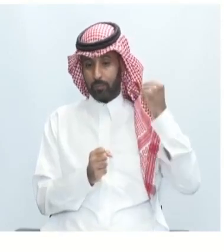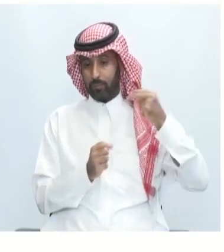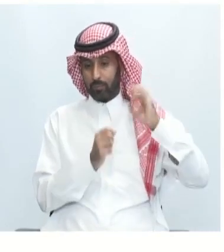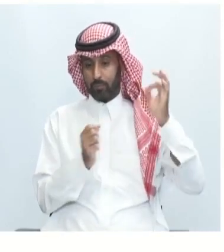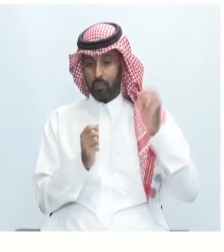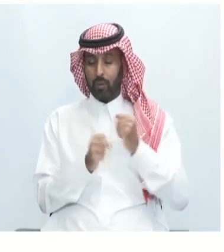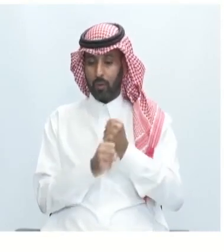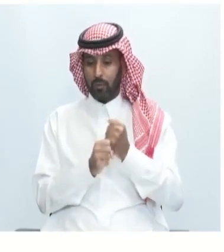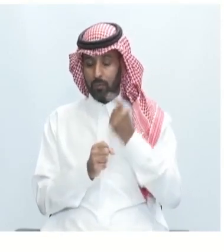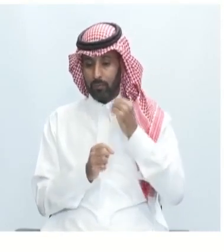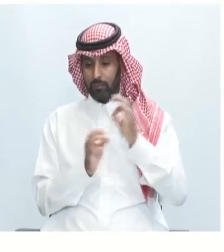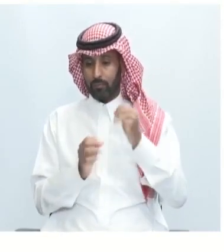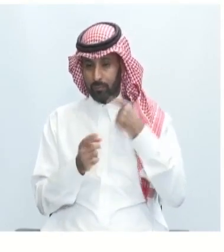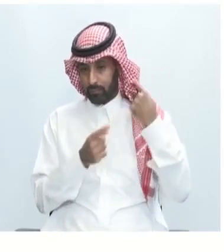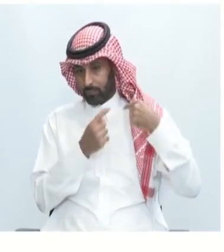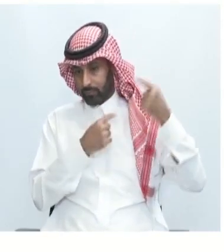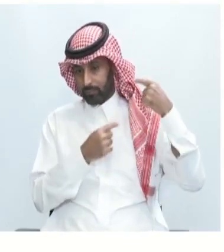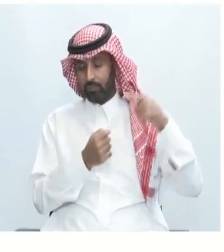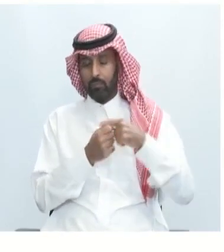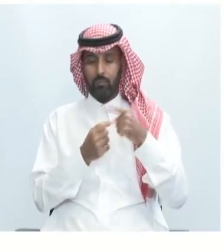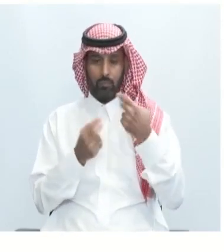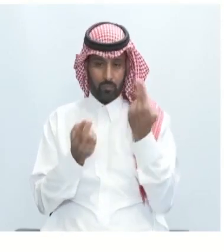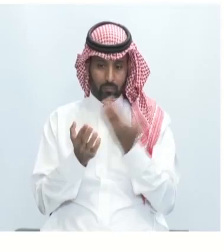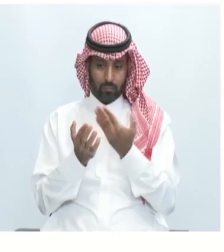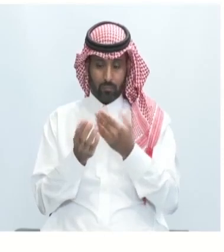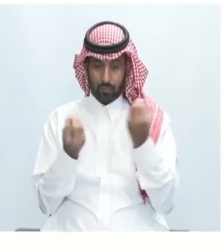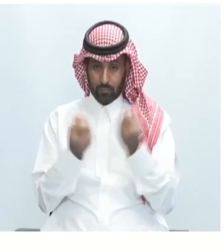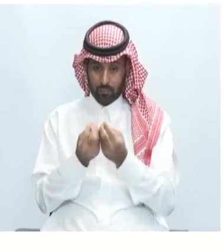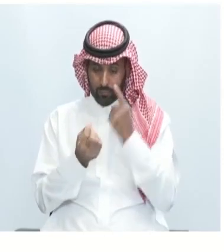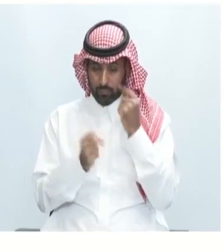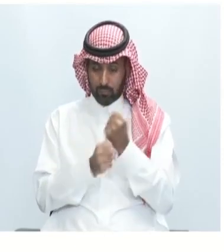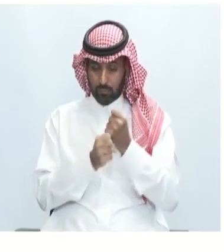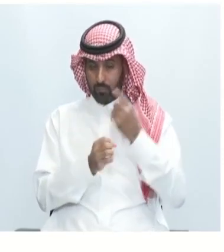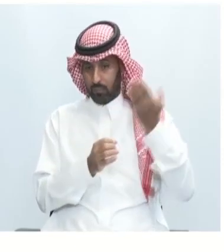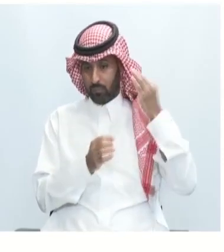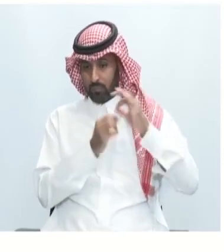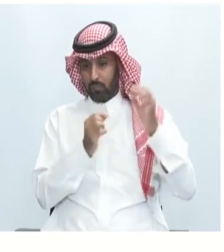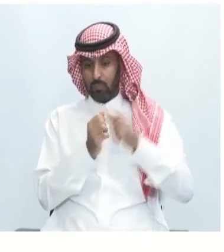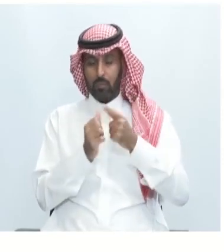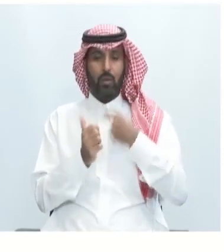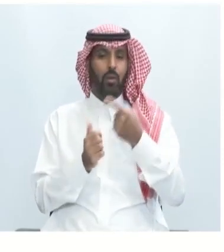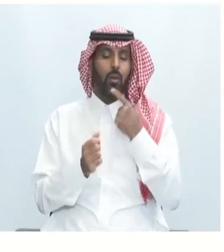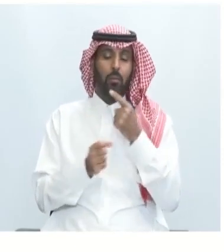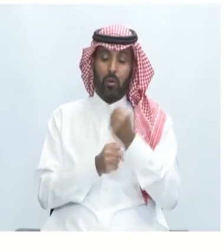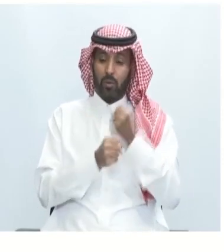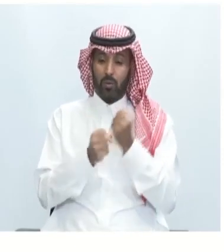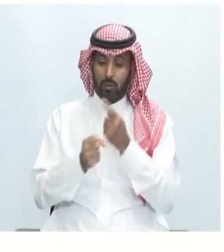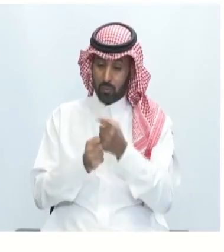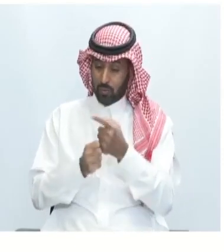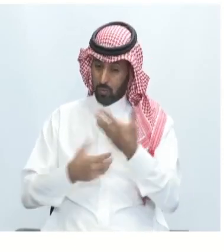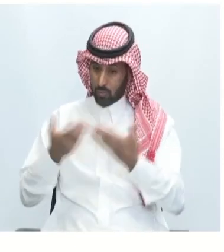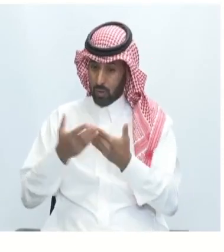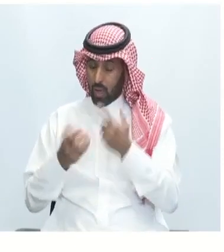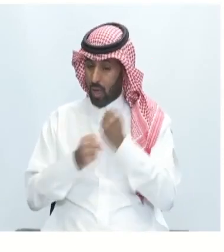and the past perfect progressive, let's read it together. We use the past perfect to talk about an activity or